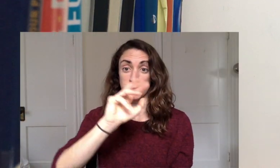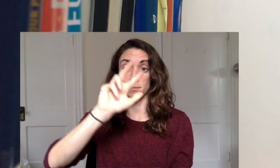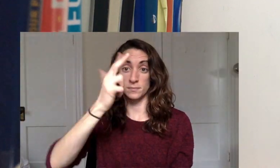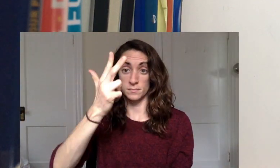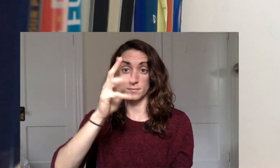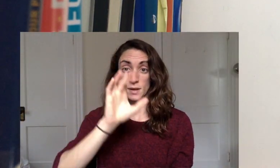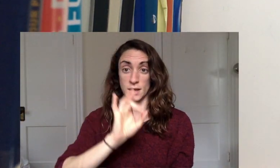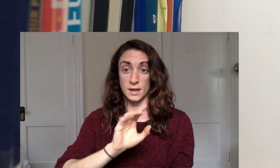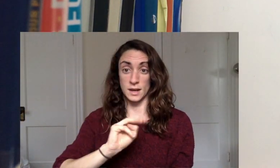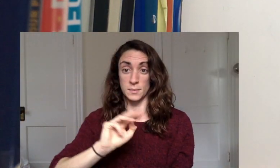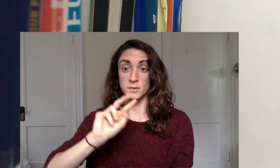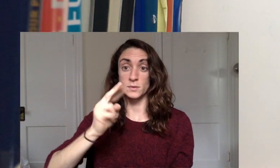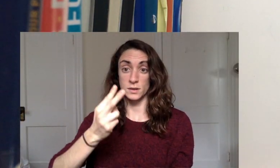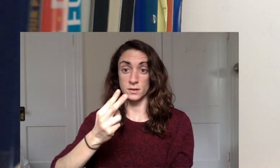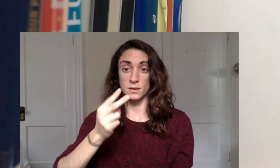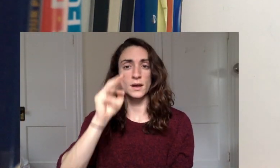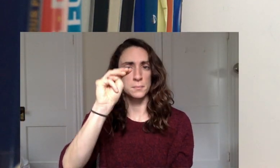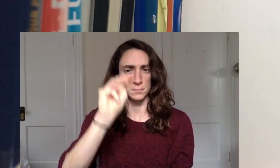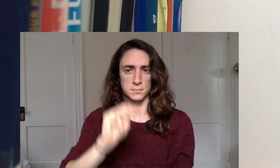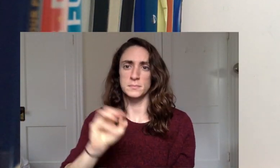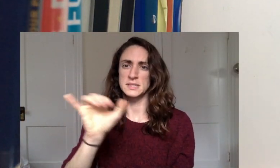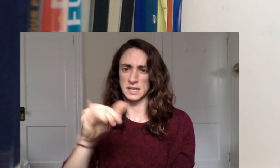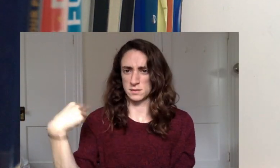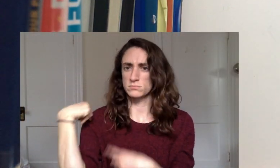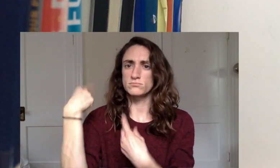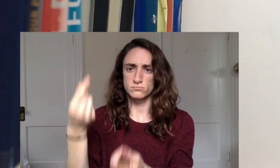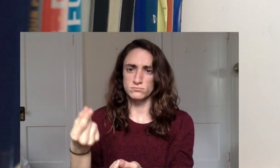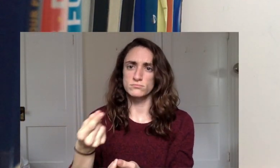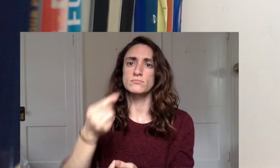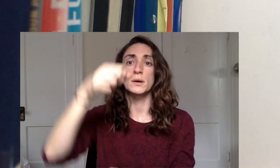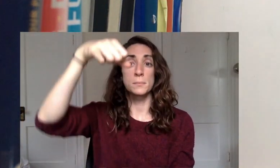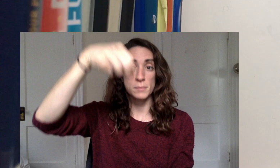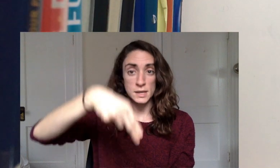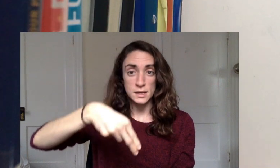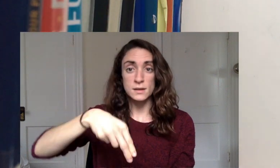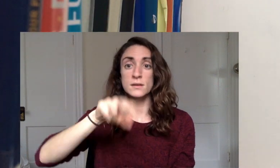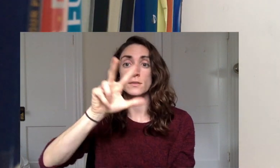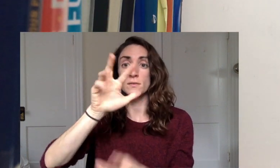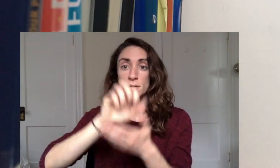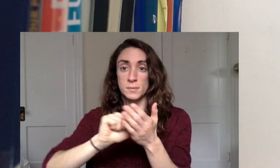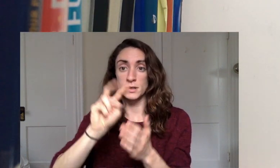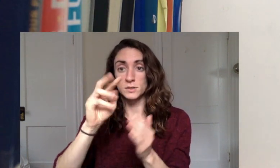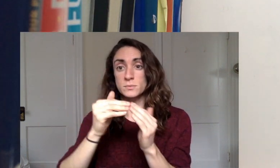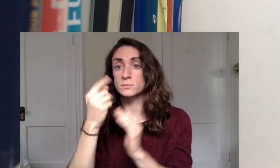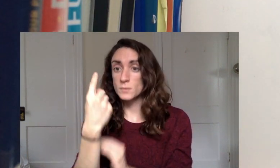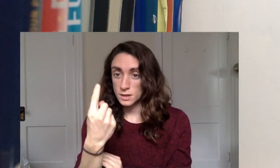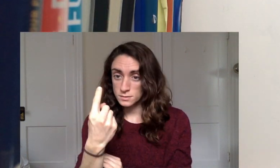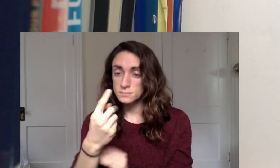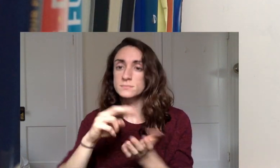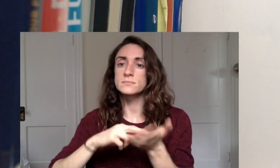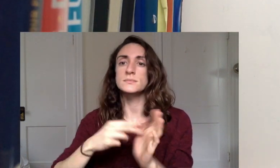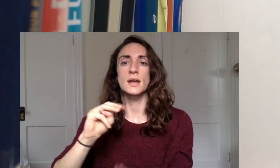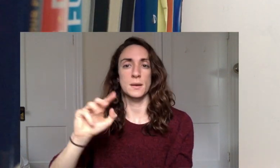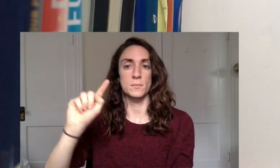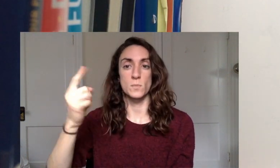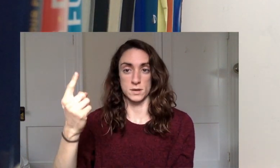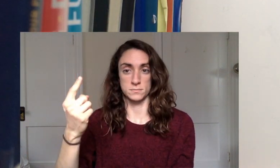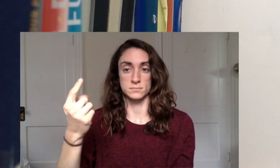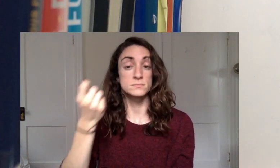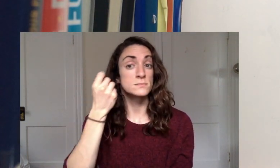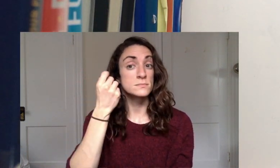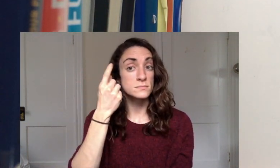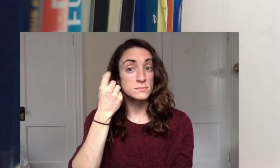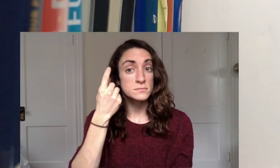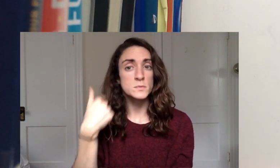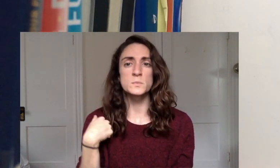Here's another example. You can see that we can deal with the m terms just the way we've been doing. M cubed in the numerator and m squared in the denominator. 3